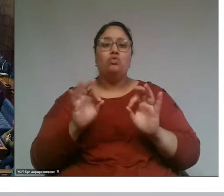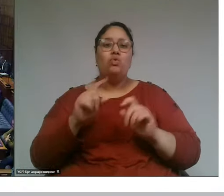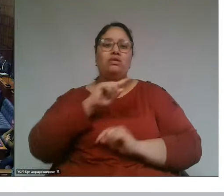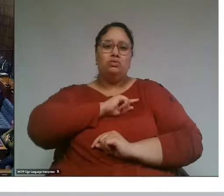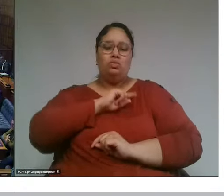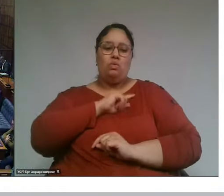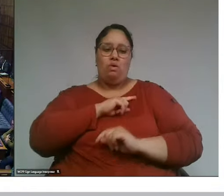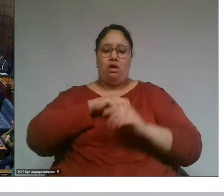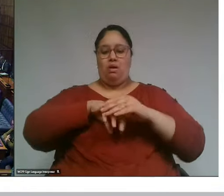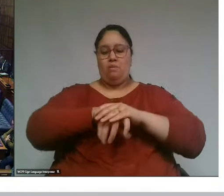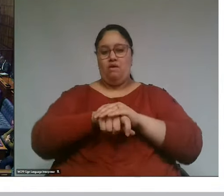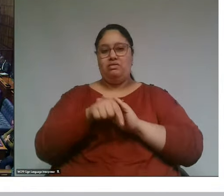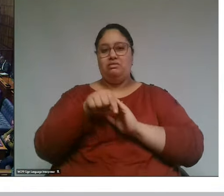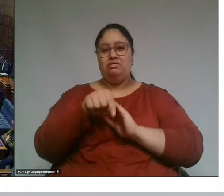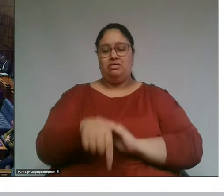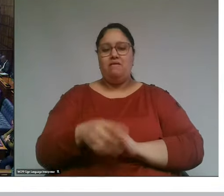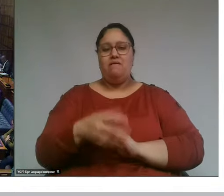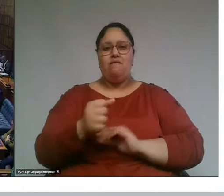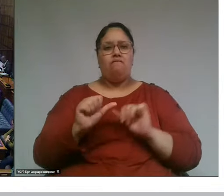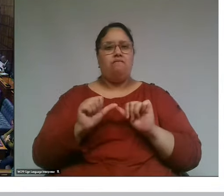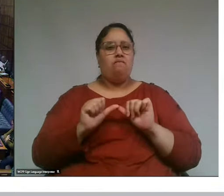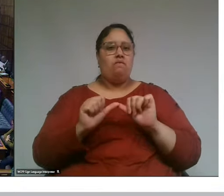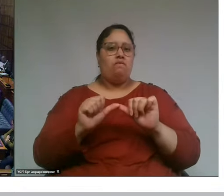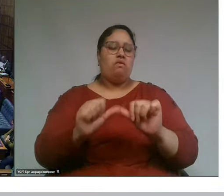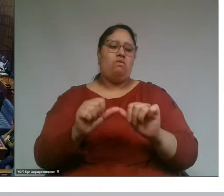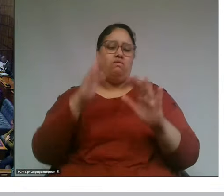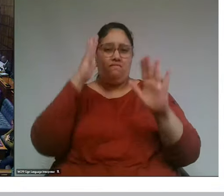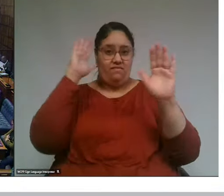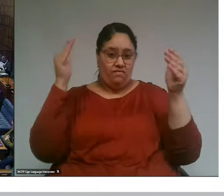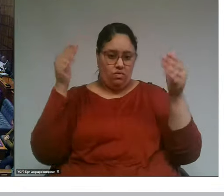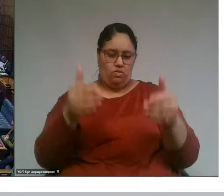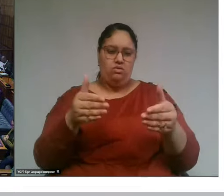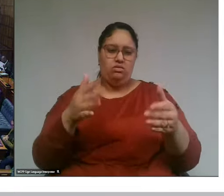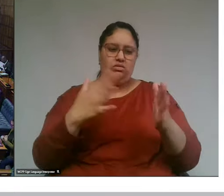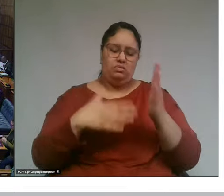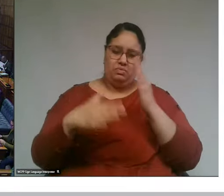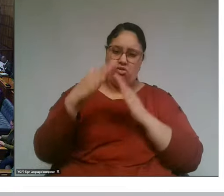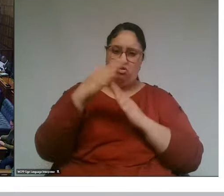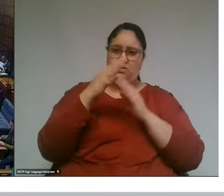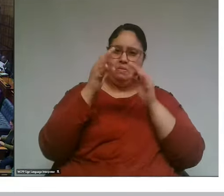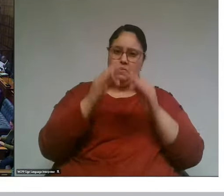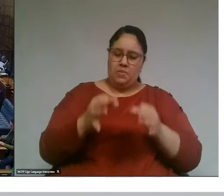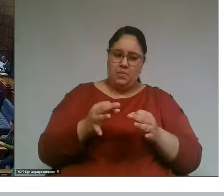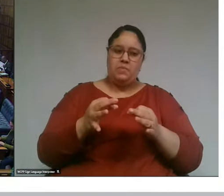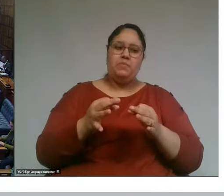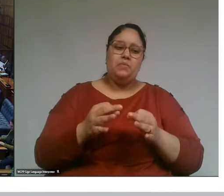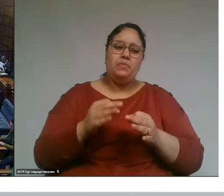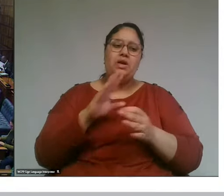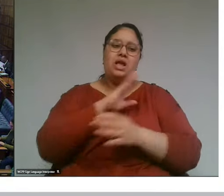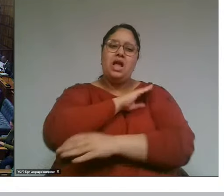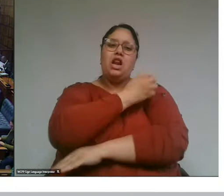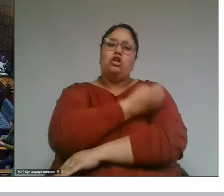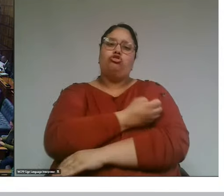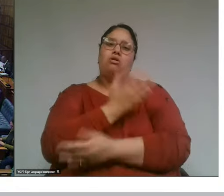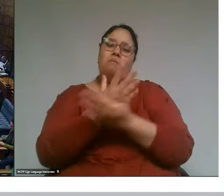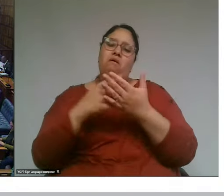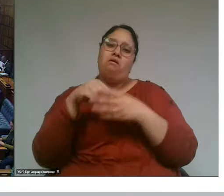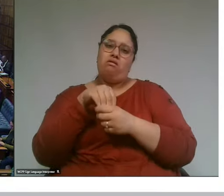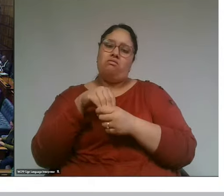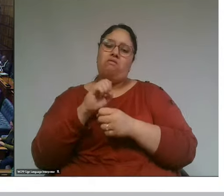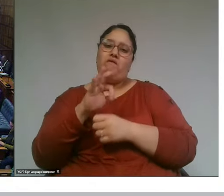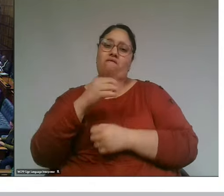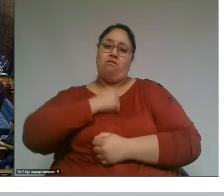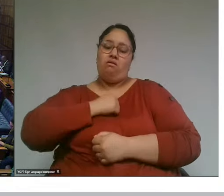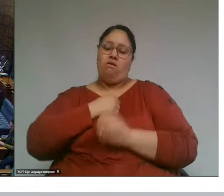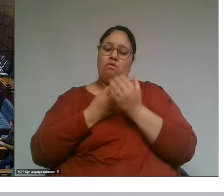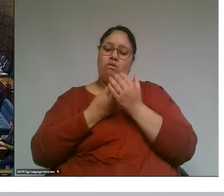province has concentrated so heavily and prioritized if you like the energy component of our growth